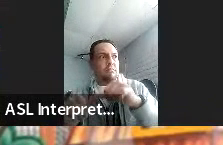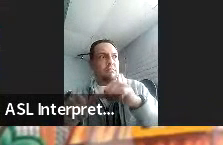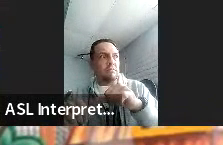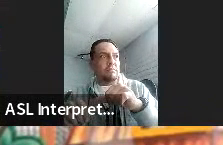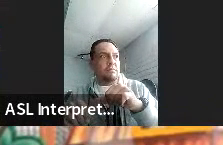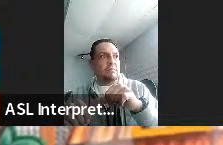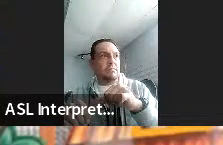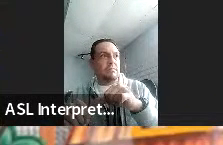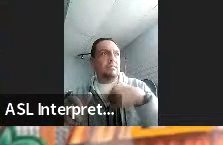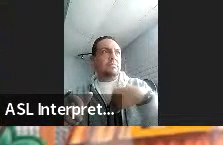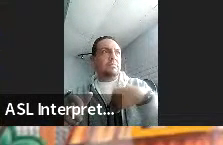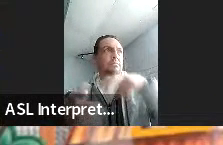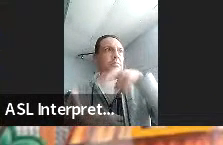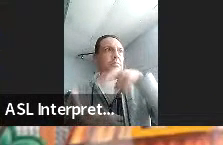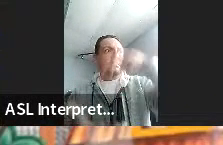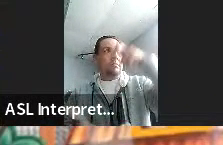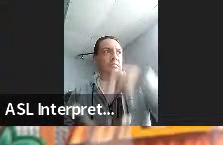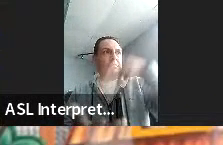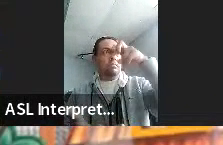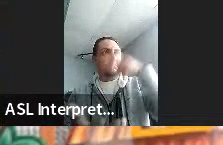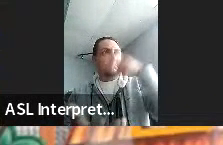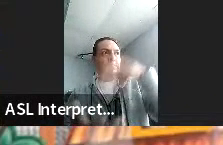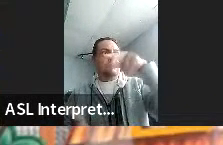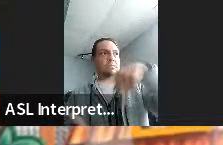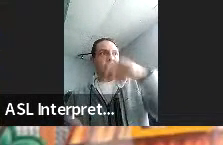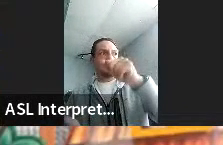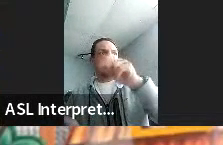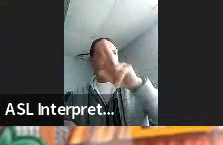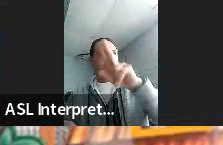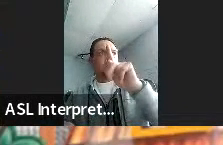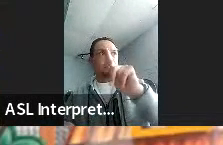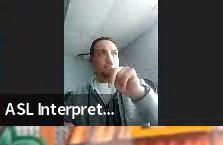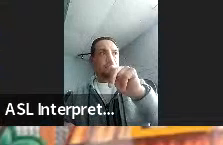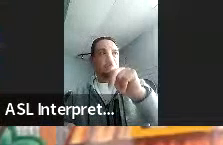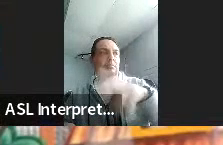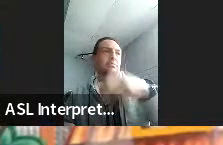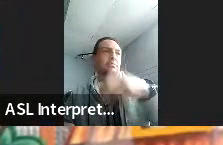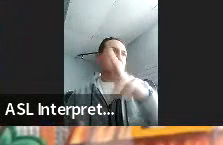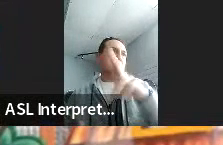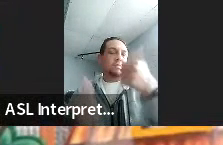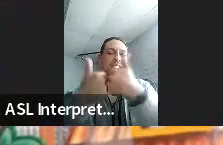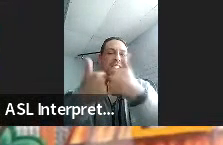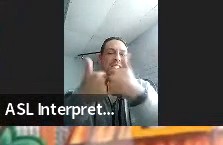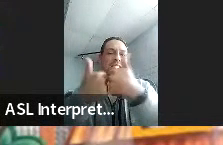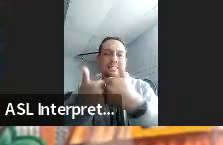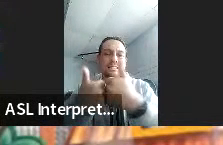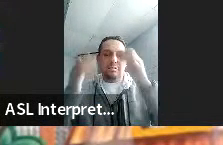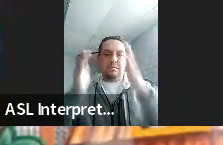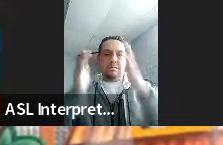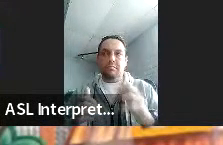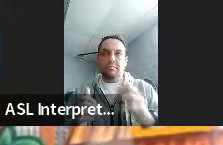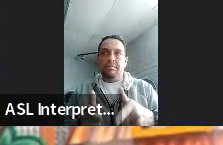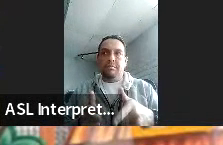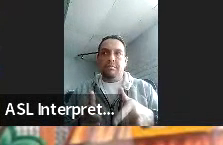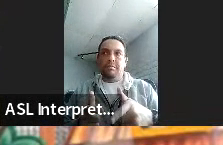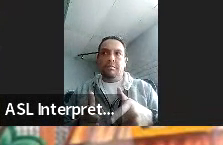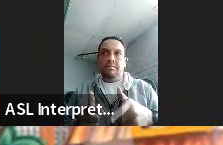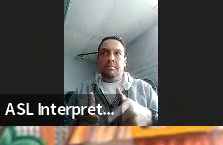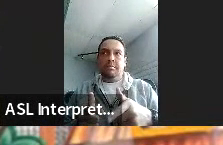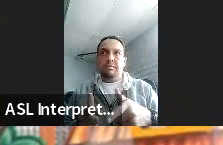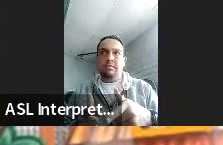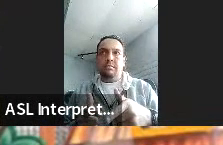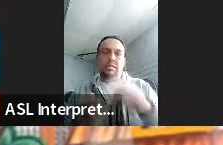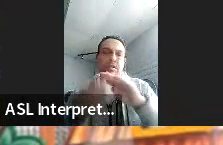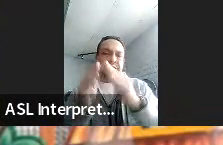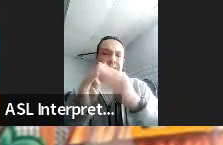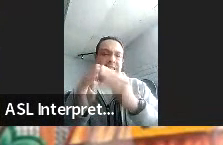parks, virtual skydiving, arcades, or virtual reality. And it basically restricts most kinds of amusements to the city's